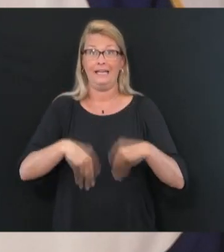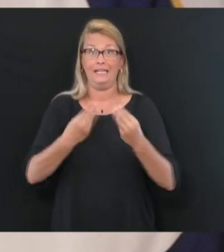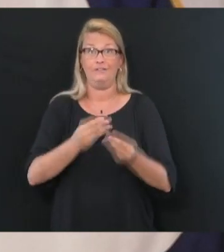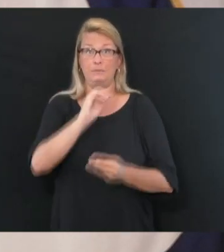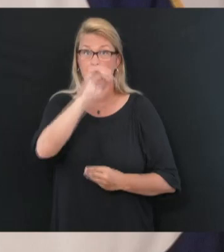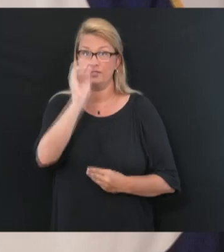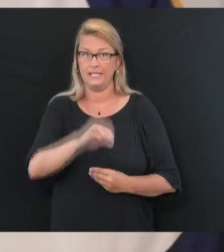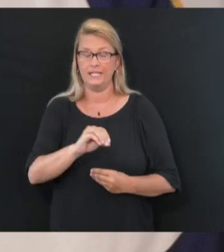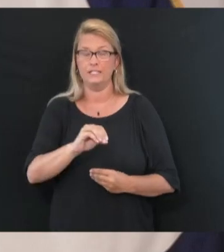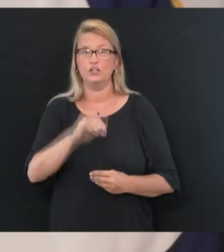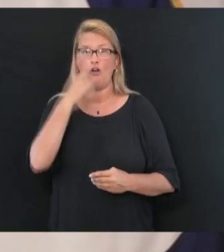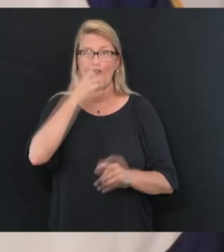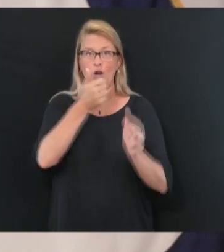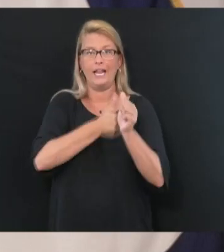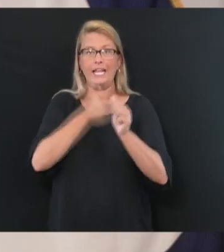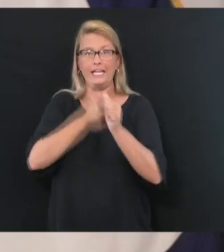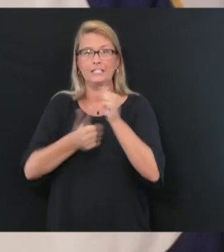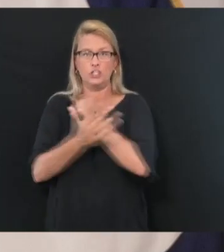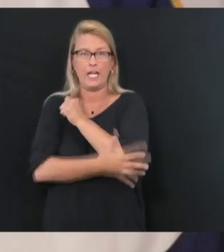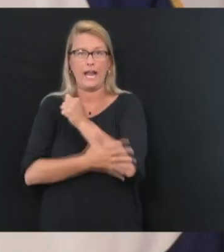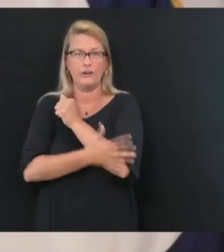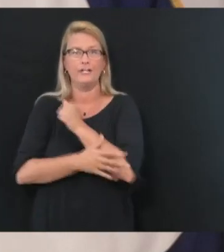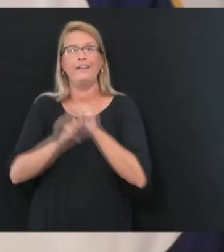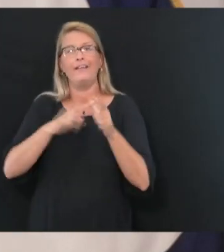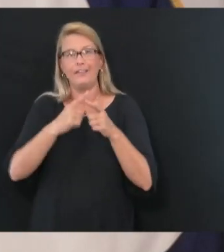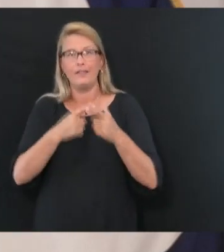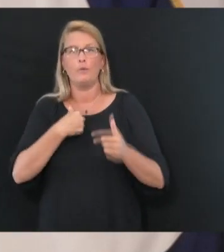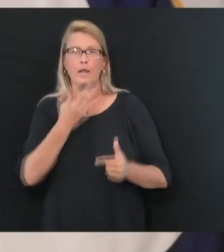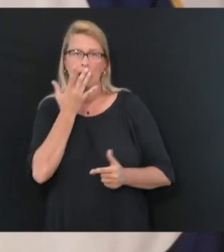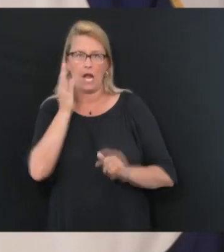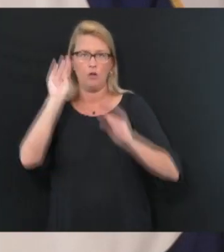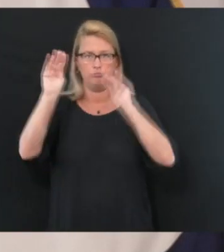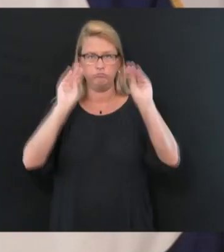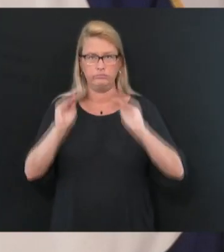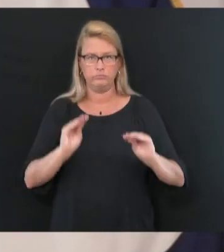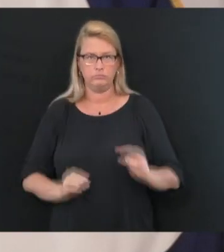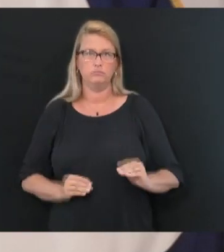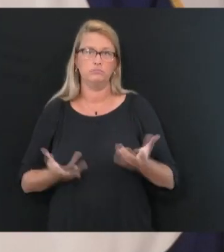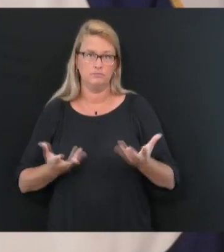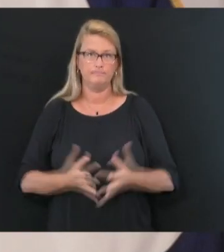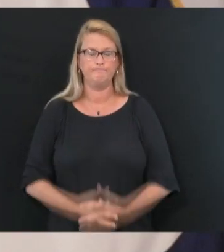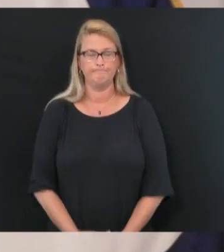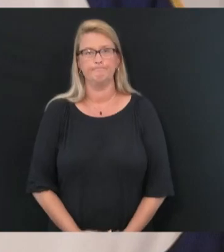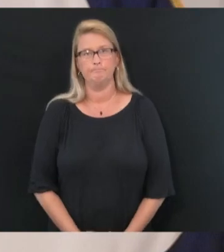county. And then we color code it, green, yellow, orange, or red.